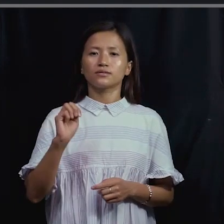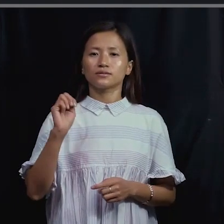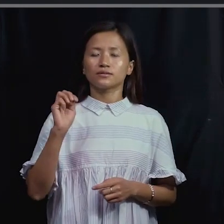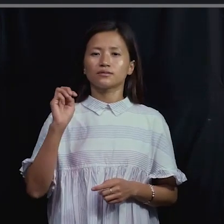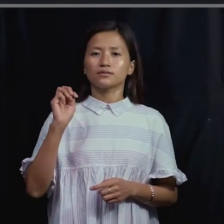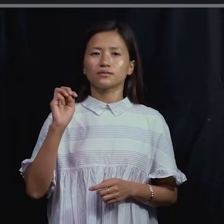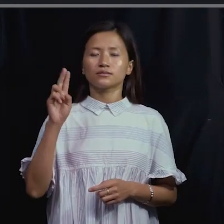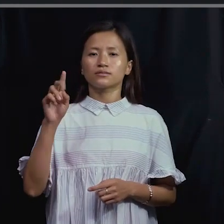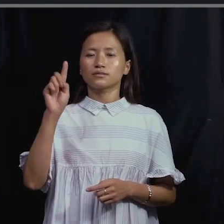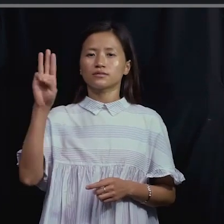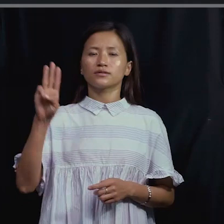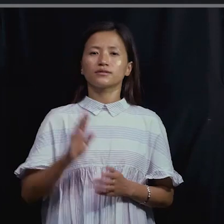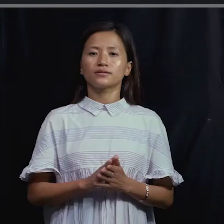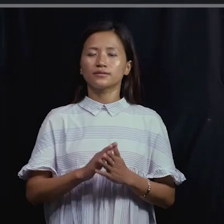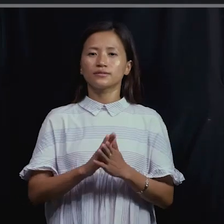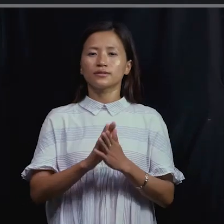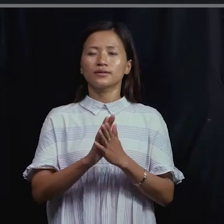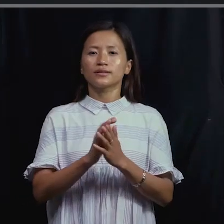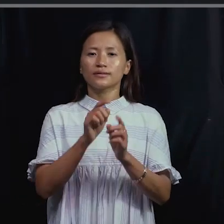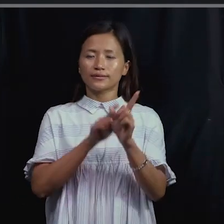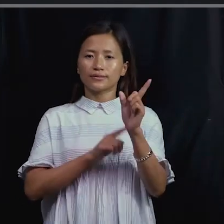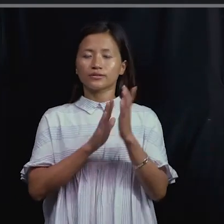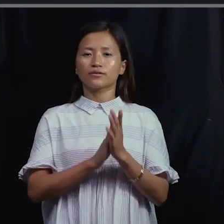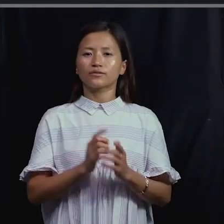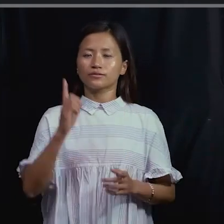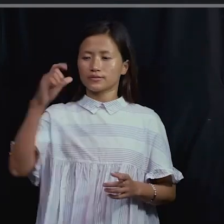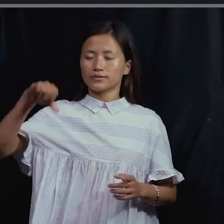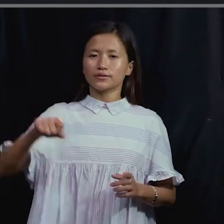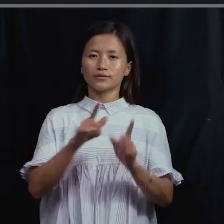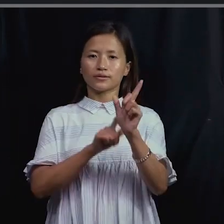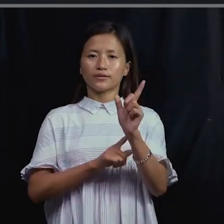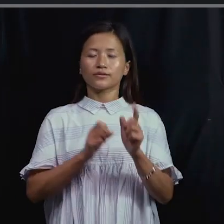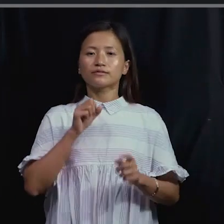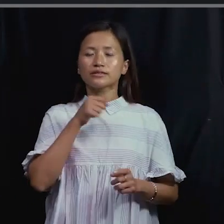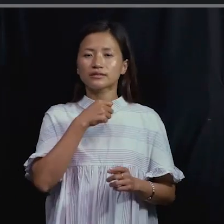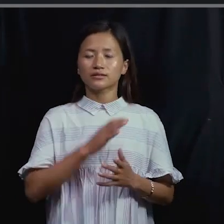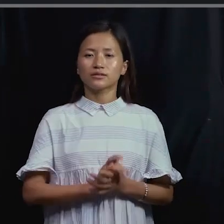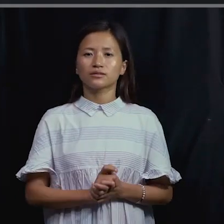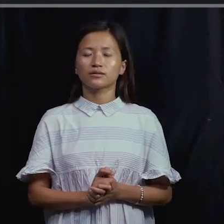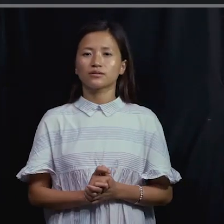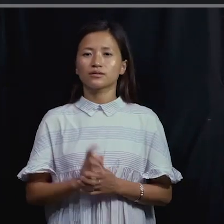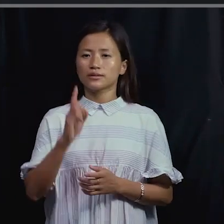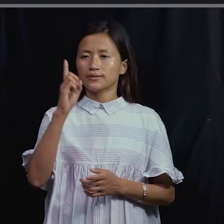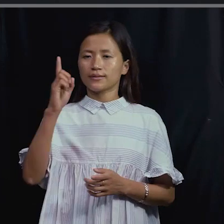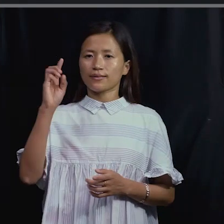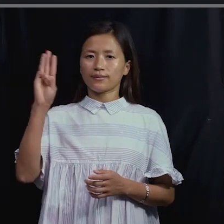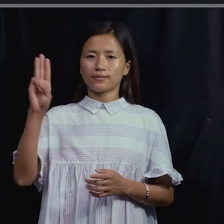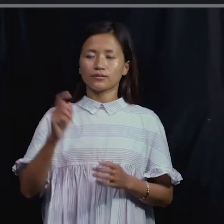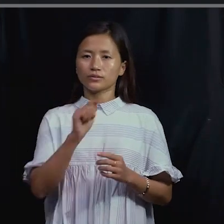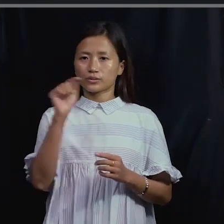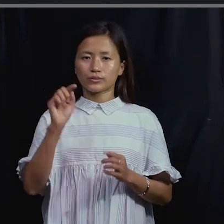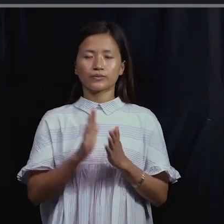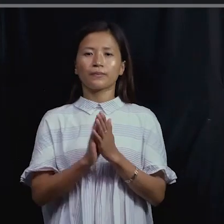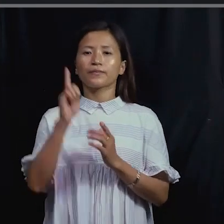the time that you attain 19 years of age. Okay, so approximately 13 to 19 years of age.